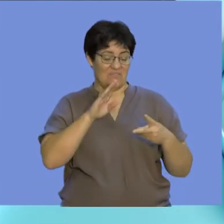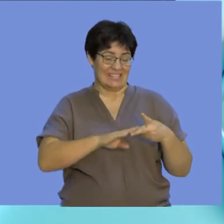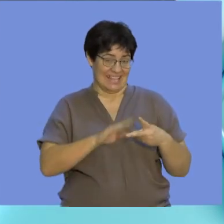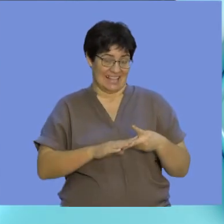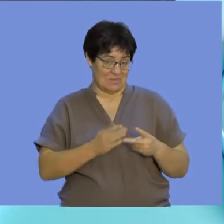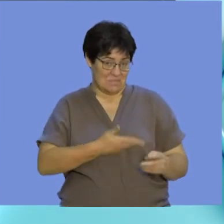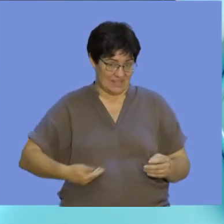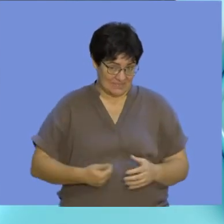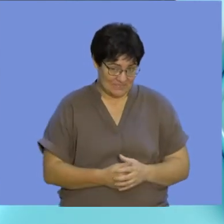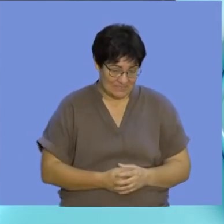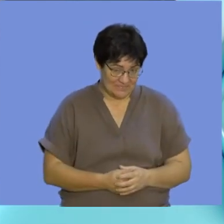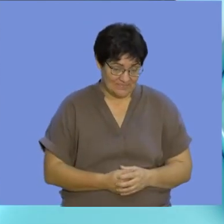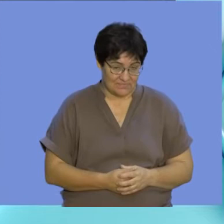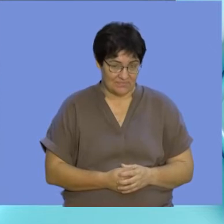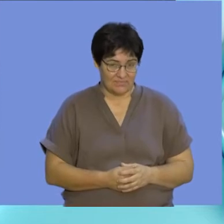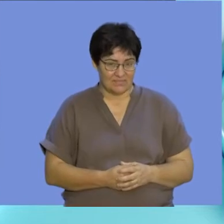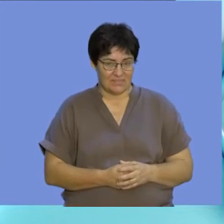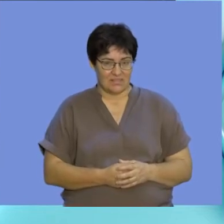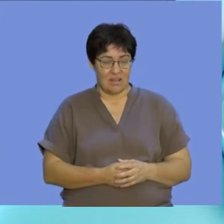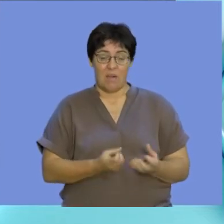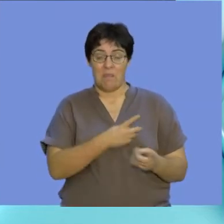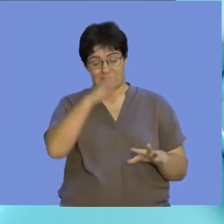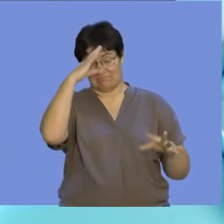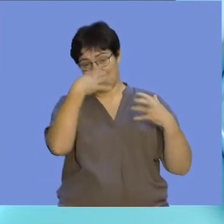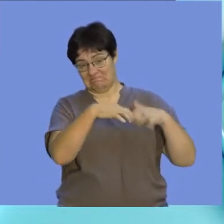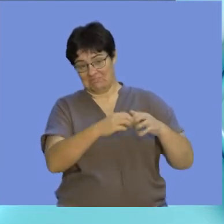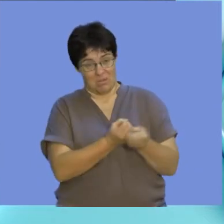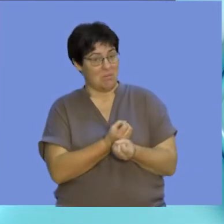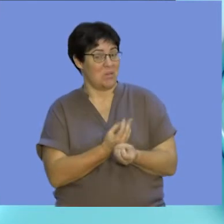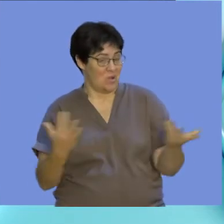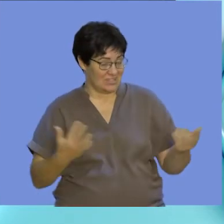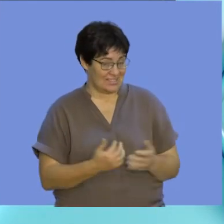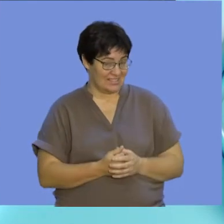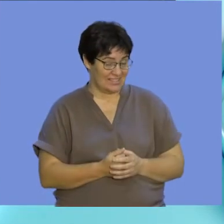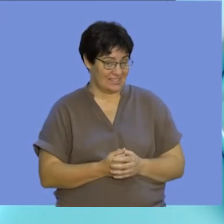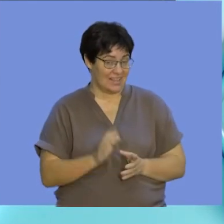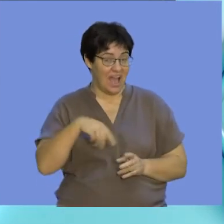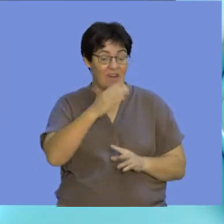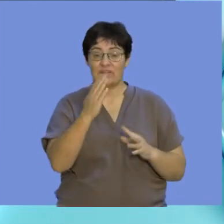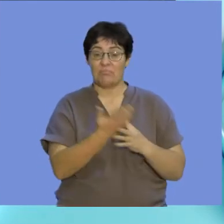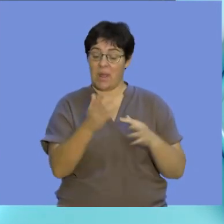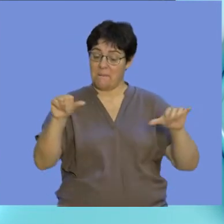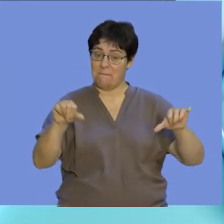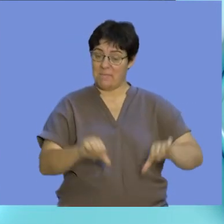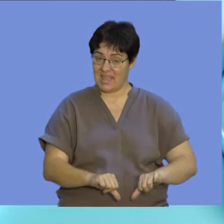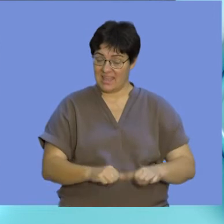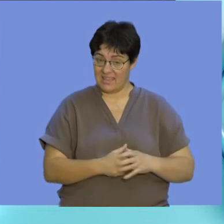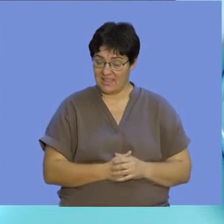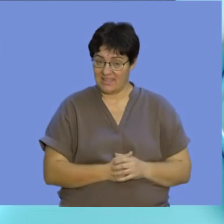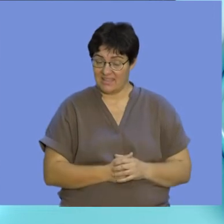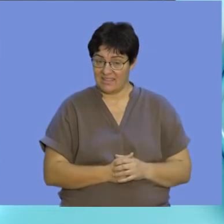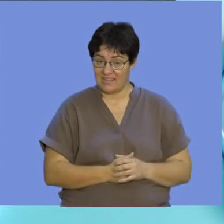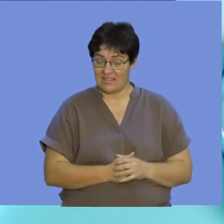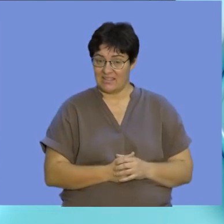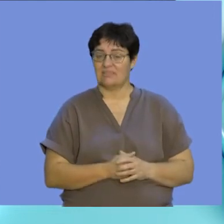part, okay? Lots to think about. In the next part of the program,